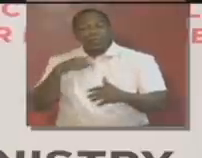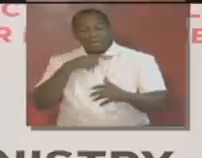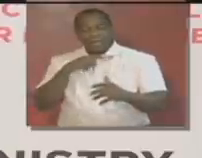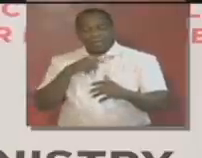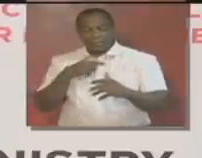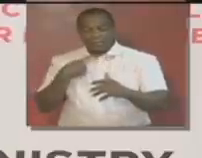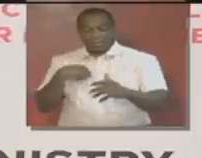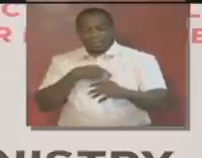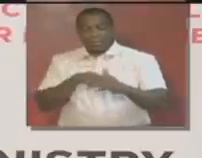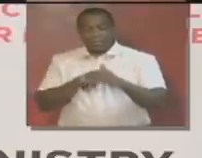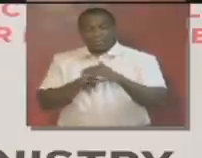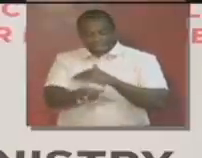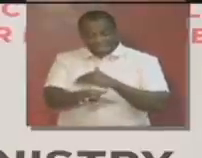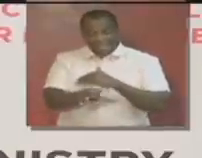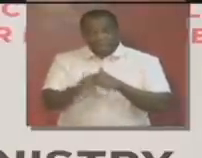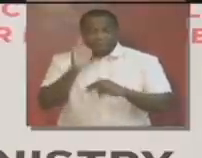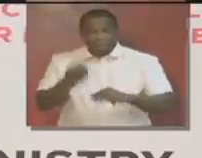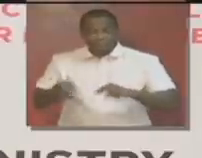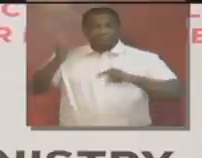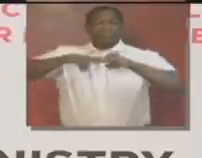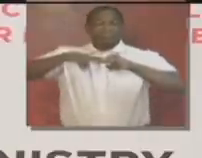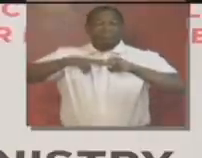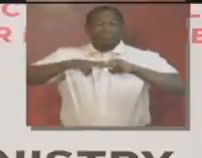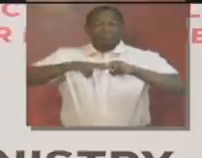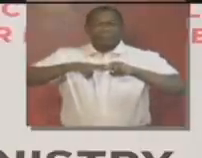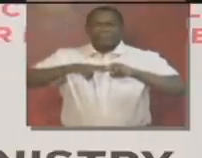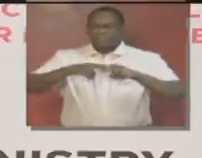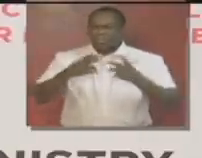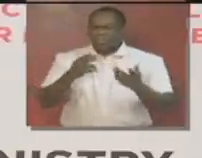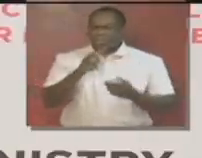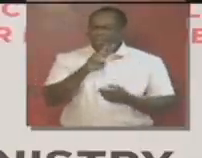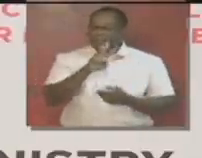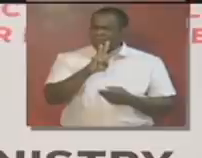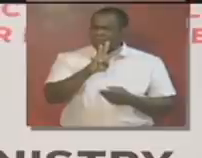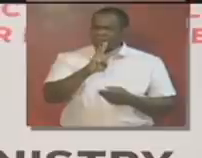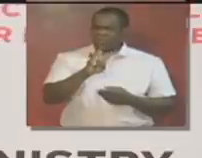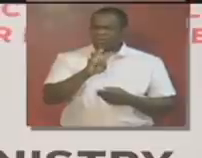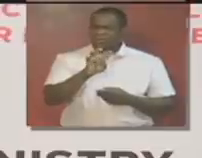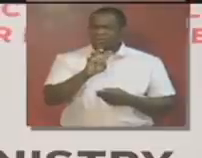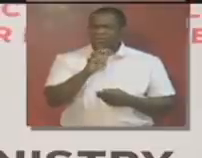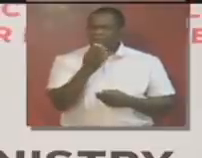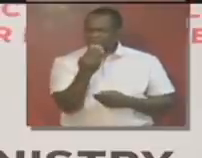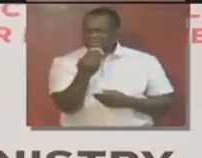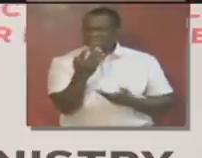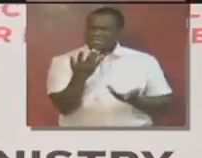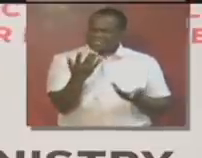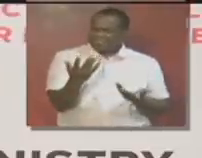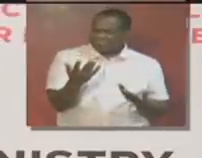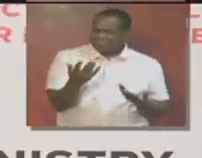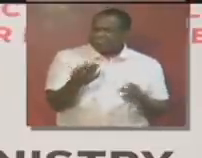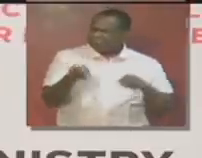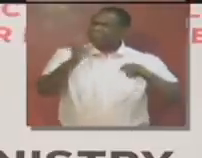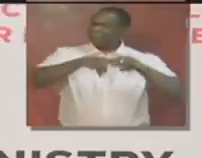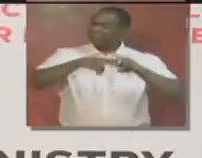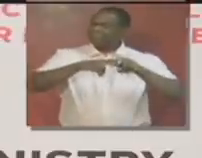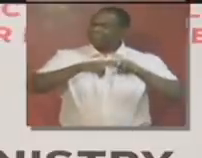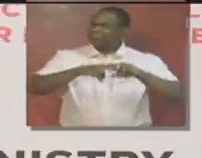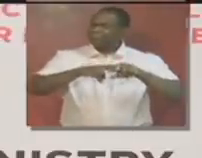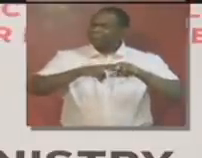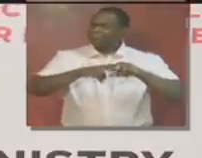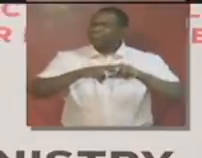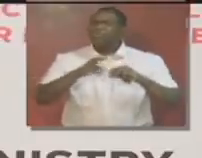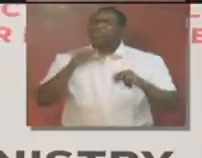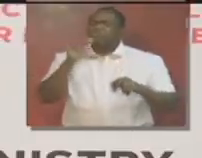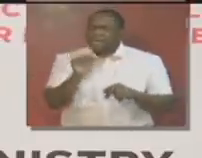short-lived increasing trend in the middle of January. And that would, to some extent, account for why the January